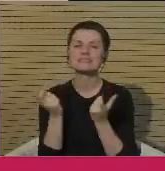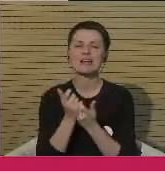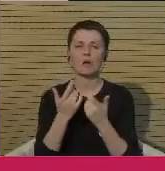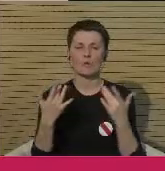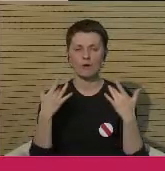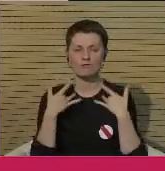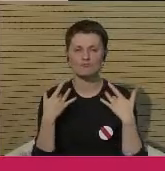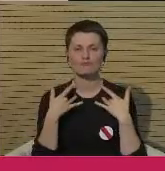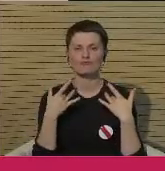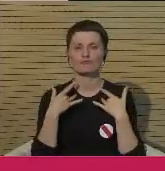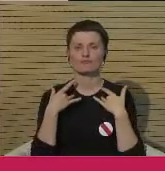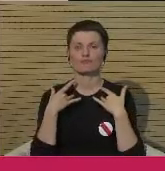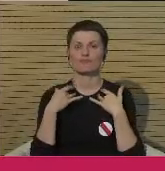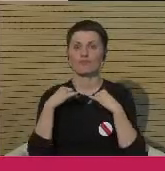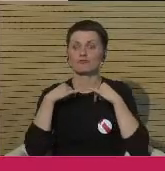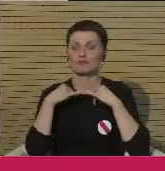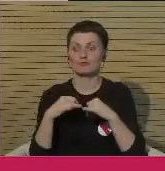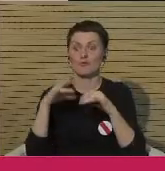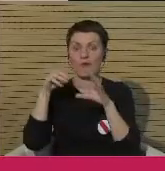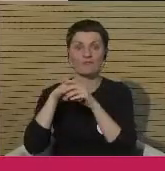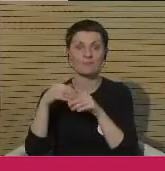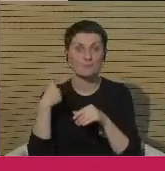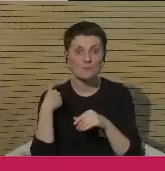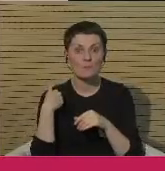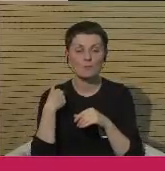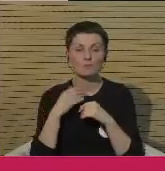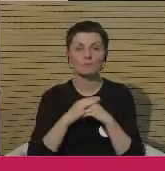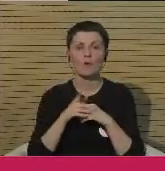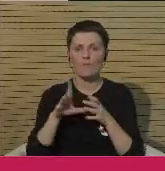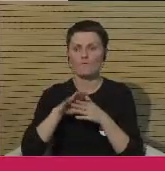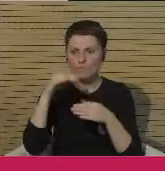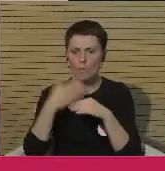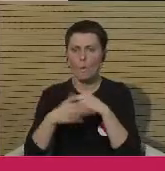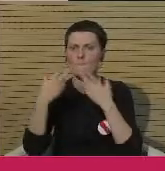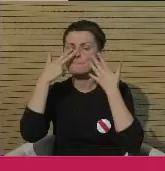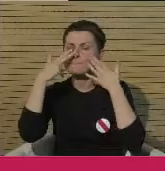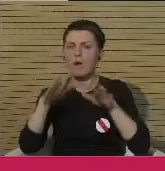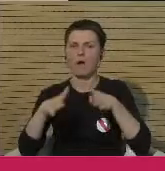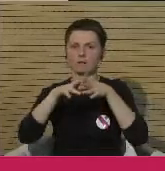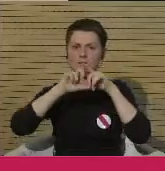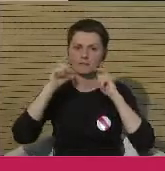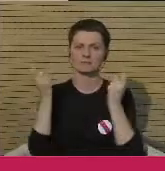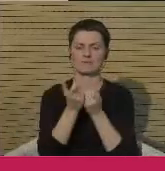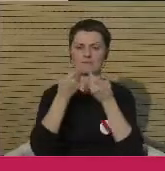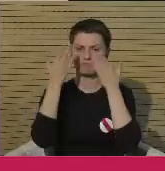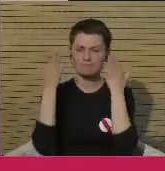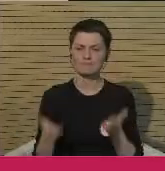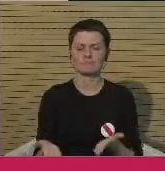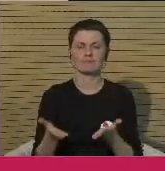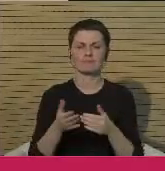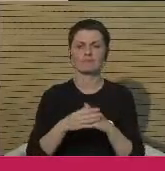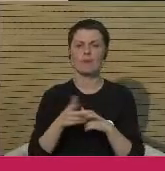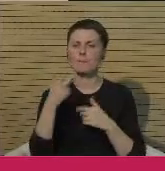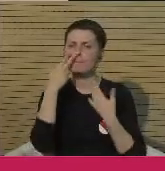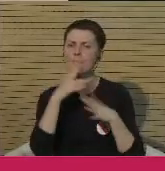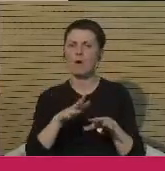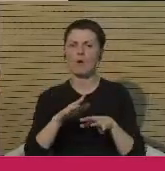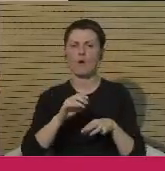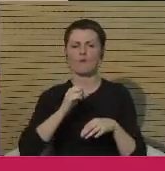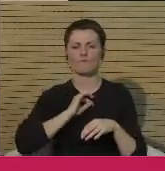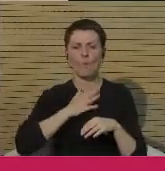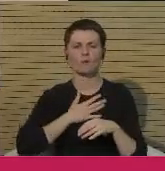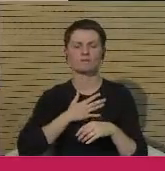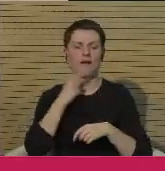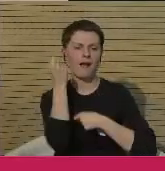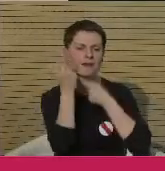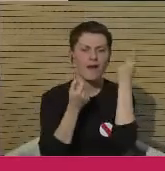This living creative force in Minsk has been unlocked, has